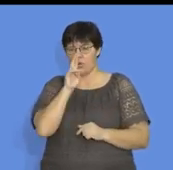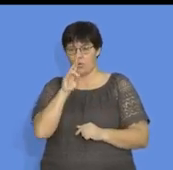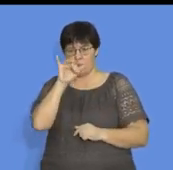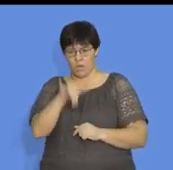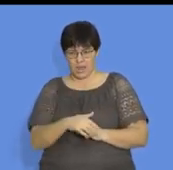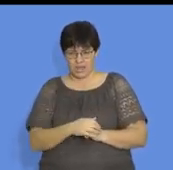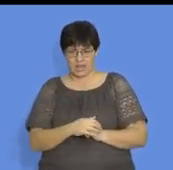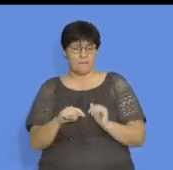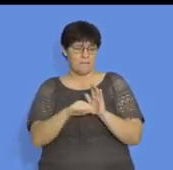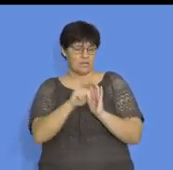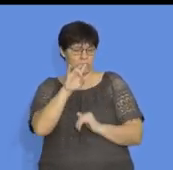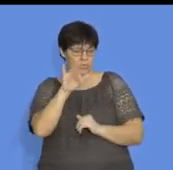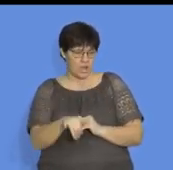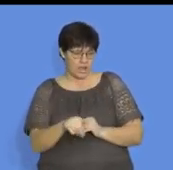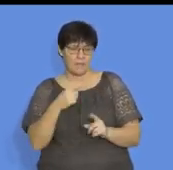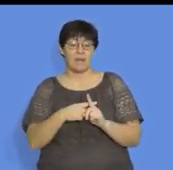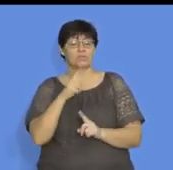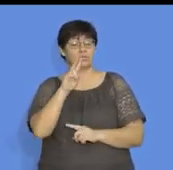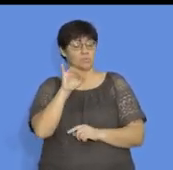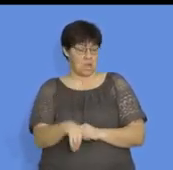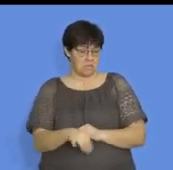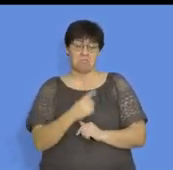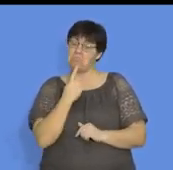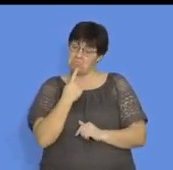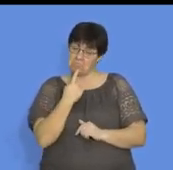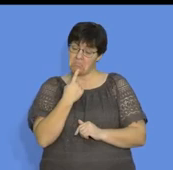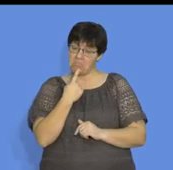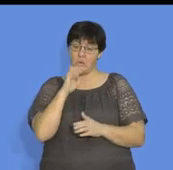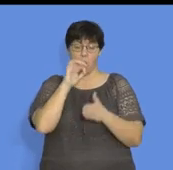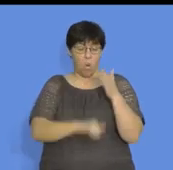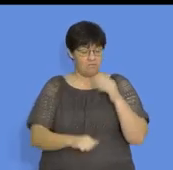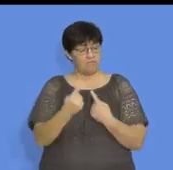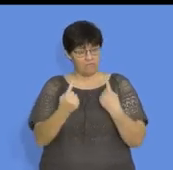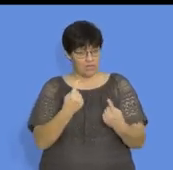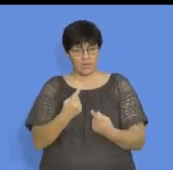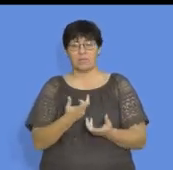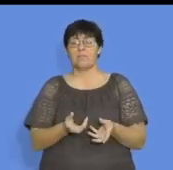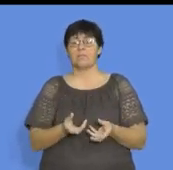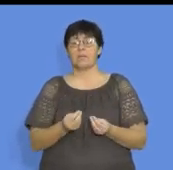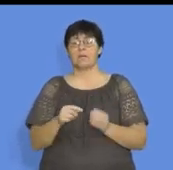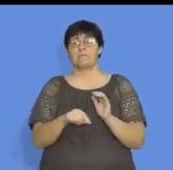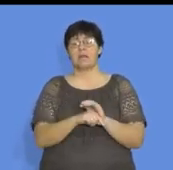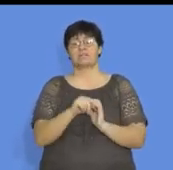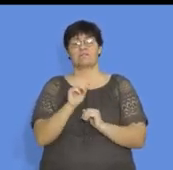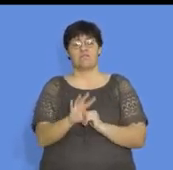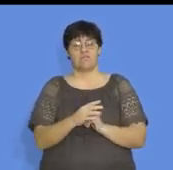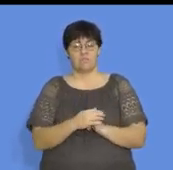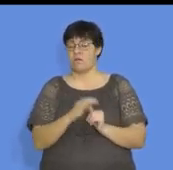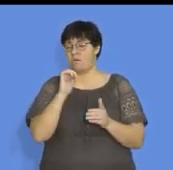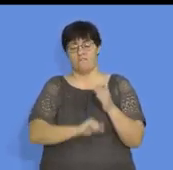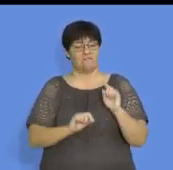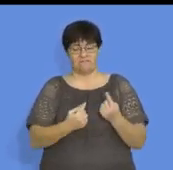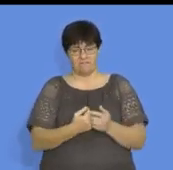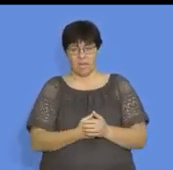at y. Minus 2y plus 2y. If I subtract them, it will give me minus 4. So I